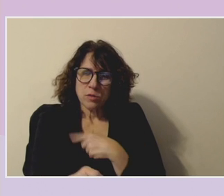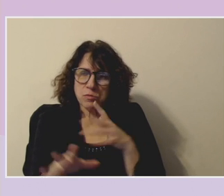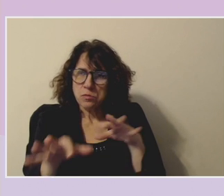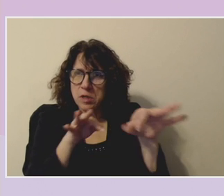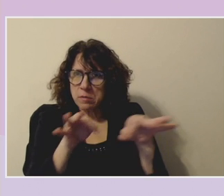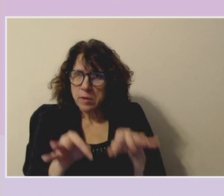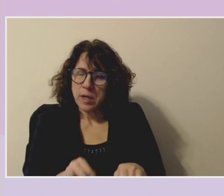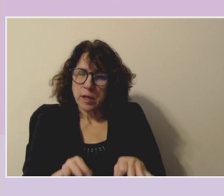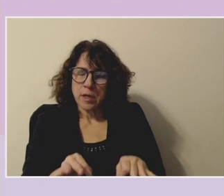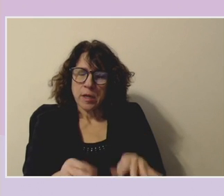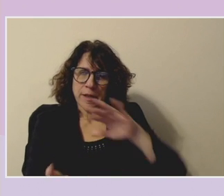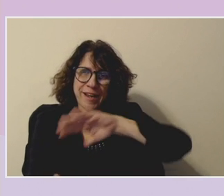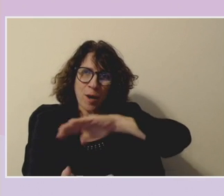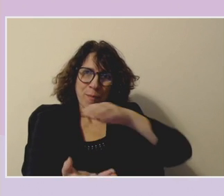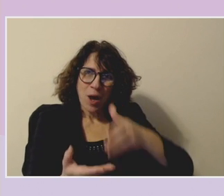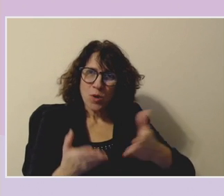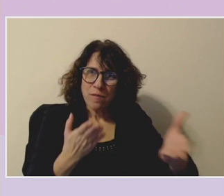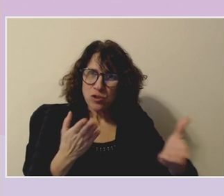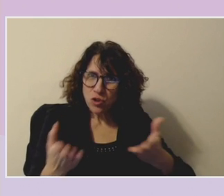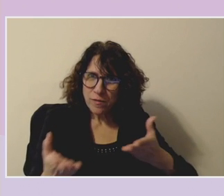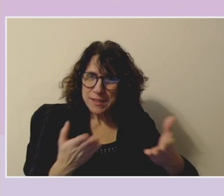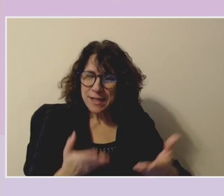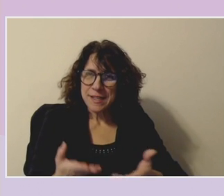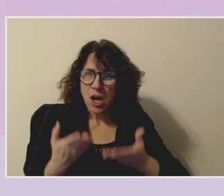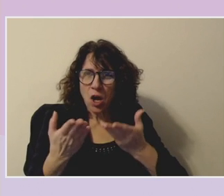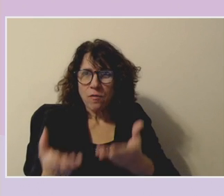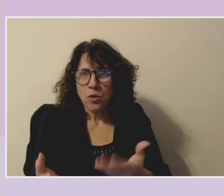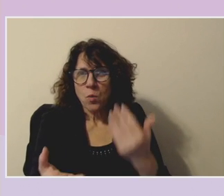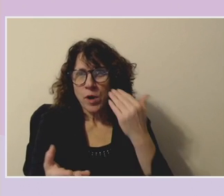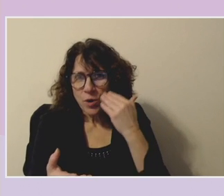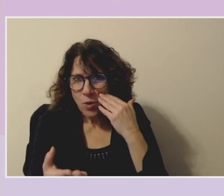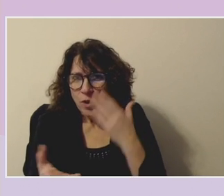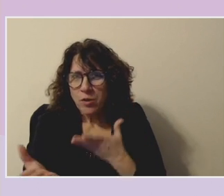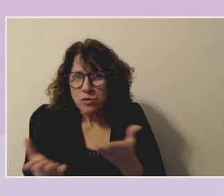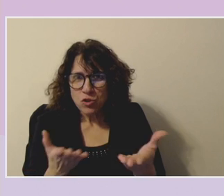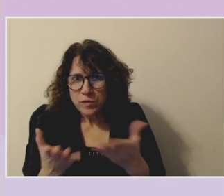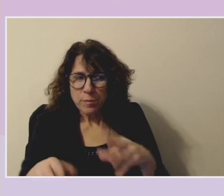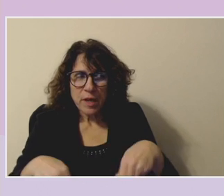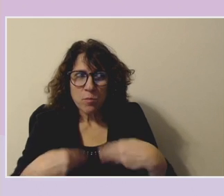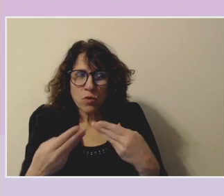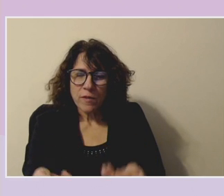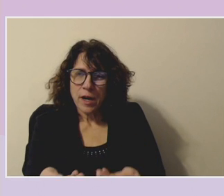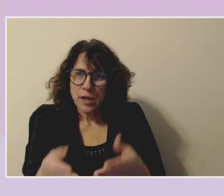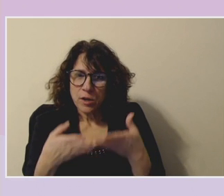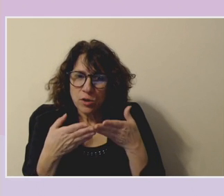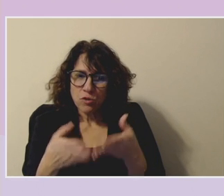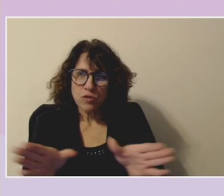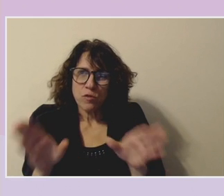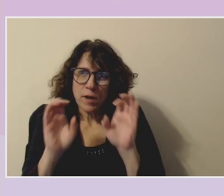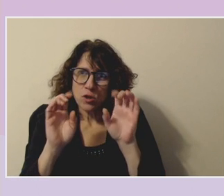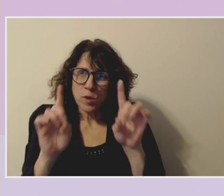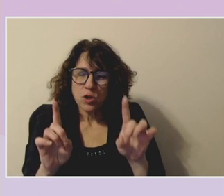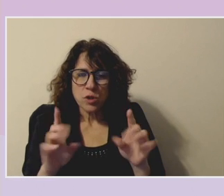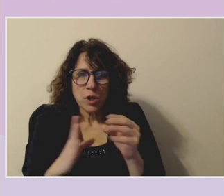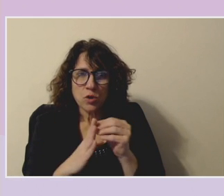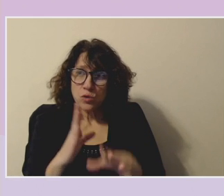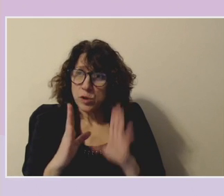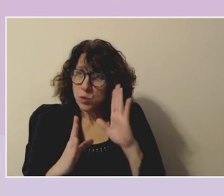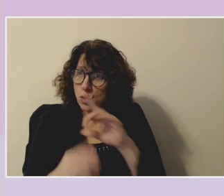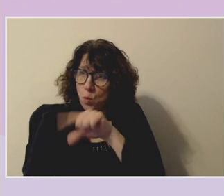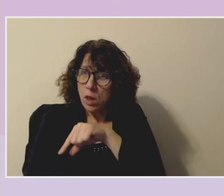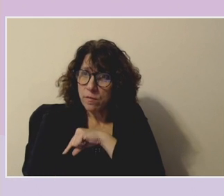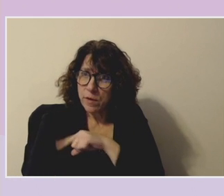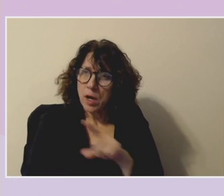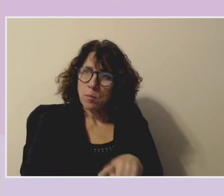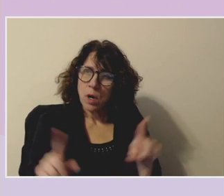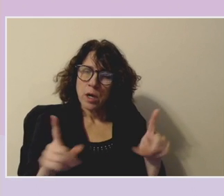of services that were out there. So we know that there were services being provided to our general education students that would have qualified, but